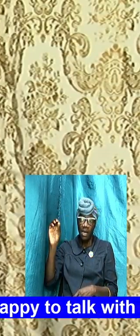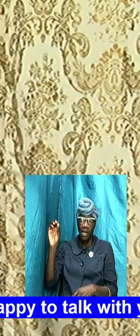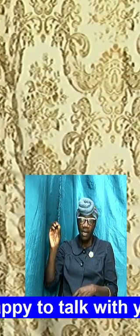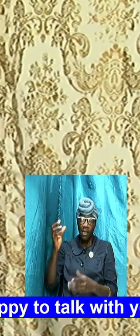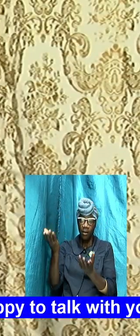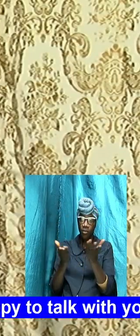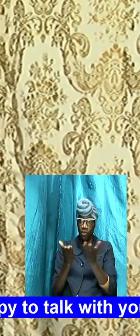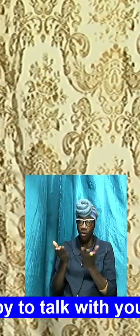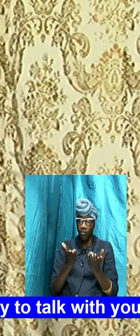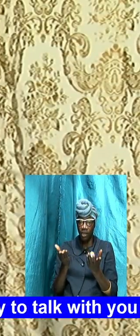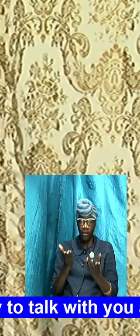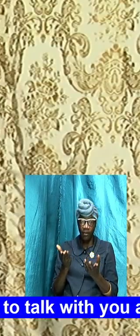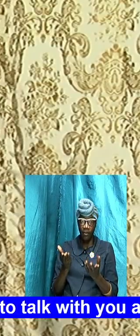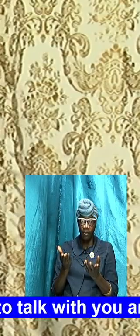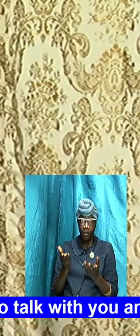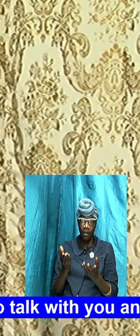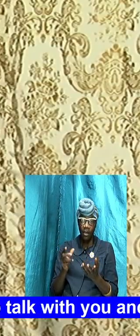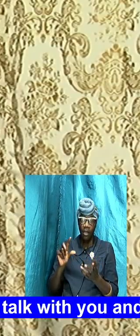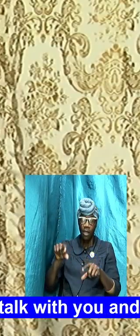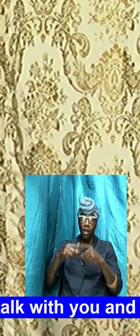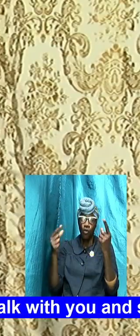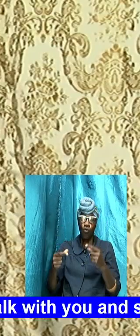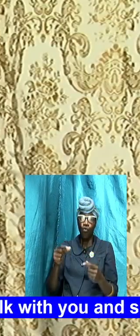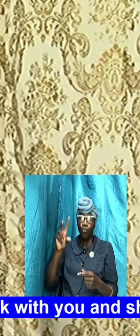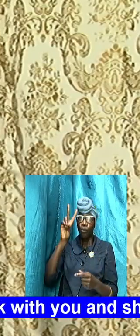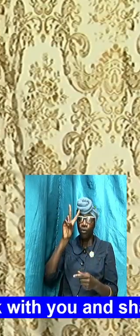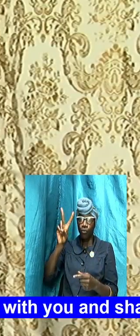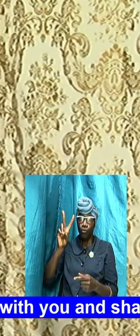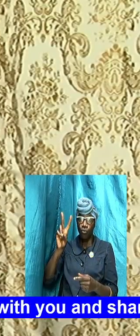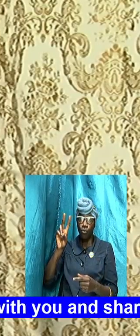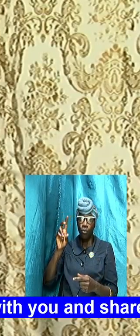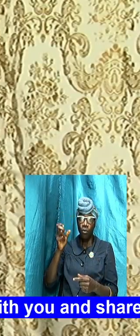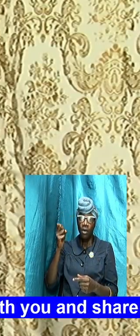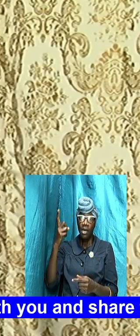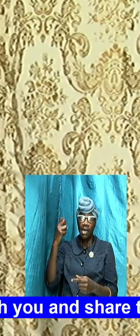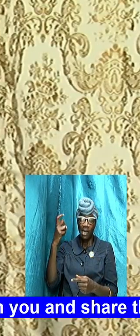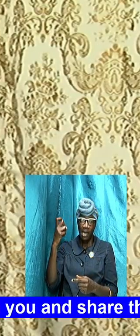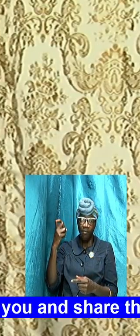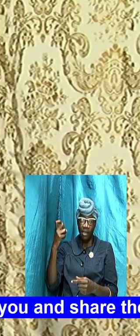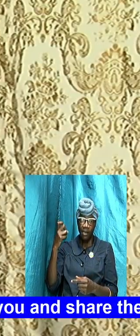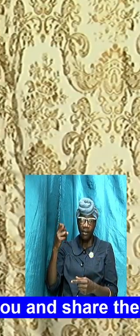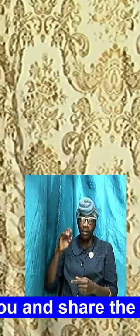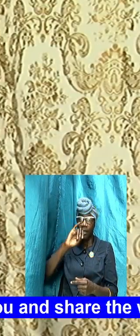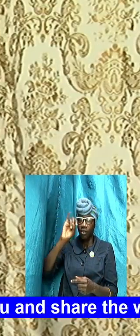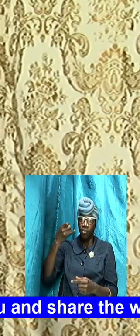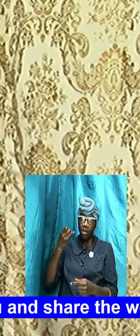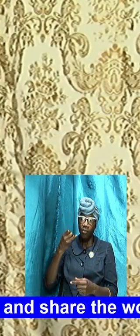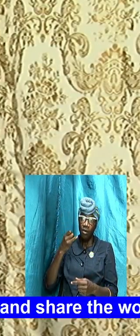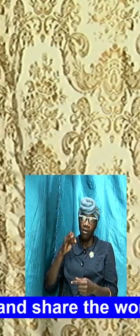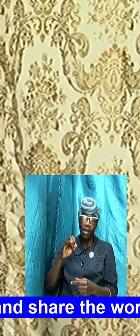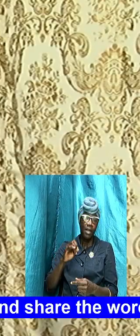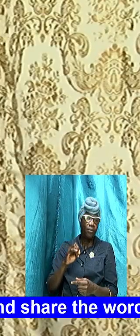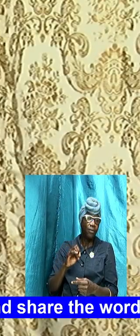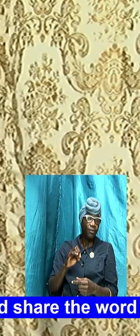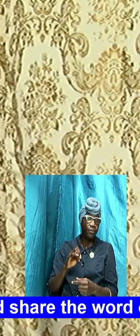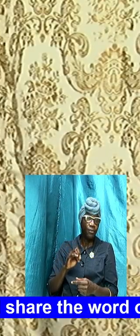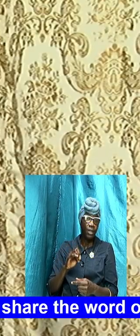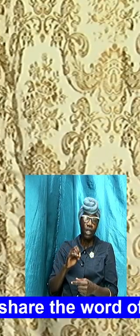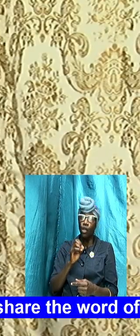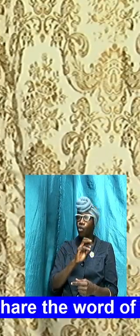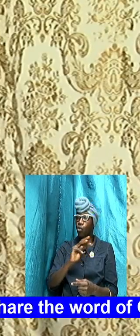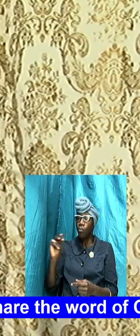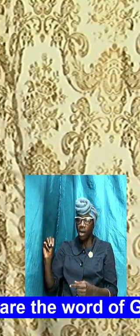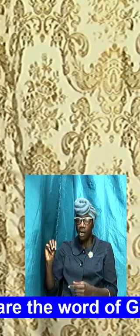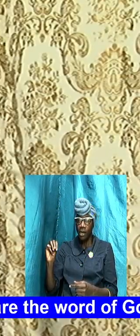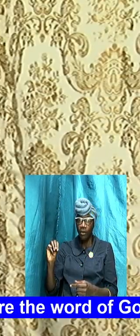the 11 a.m. service. I remember group one is for persons who are born January, February, March. And group two are for the